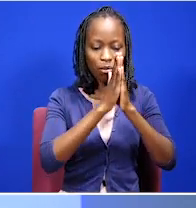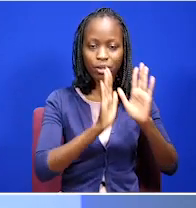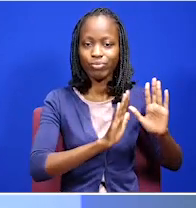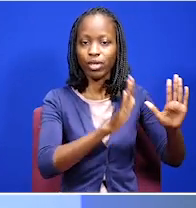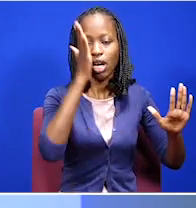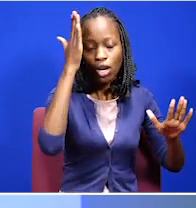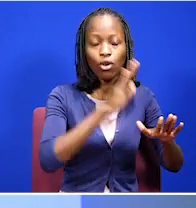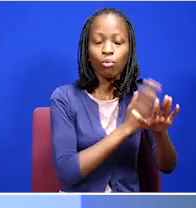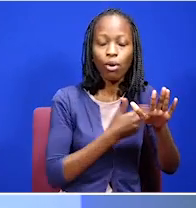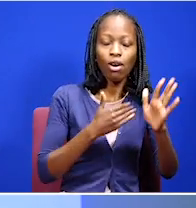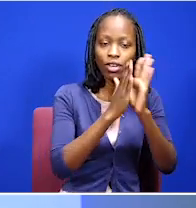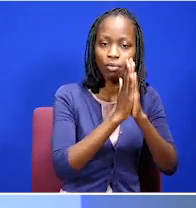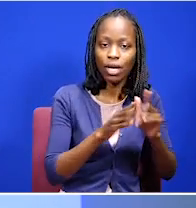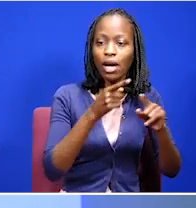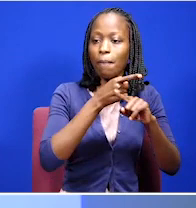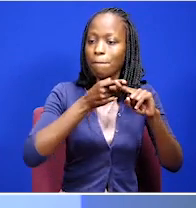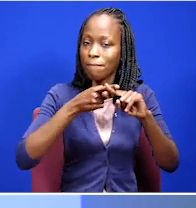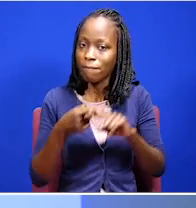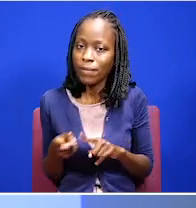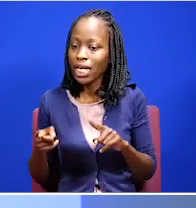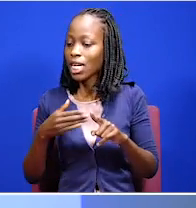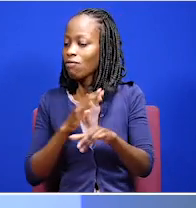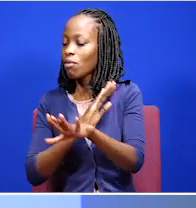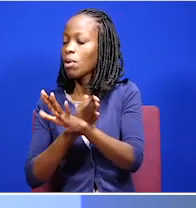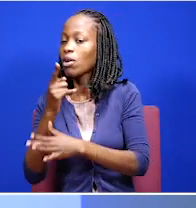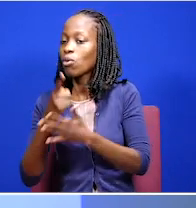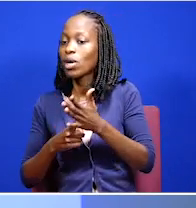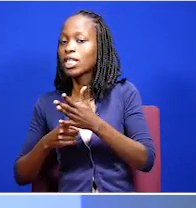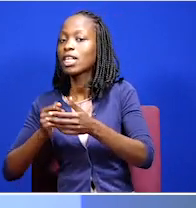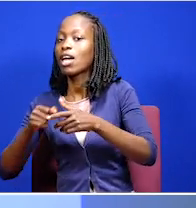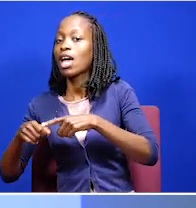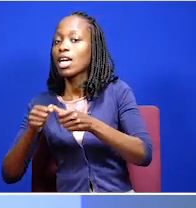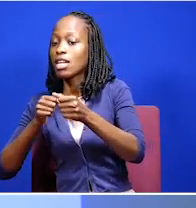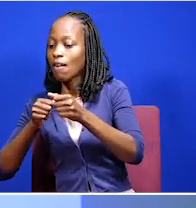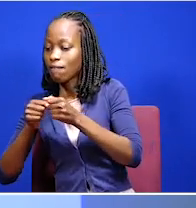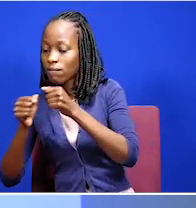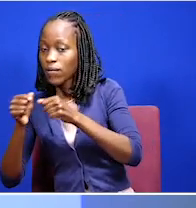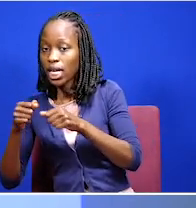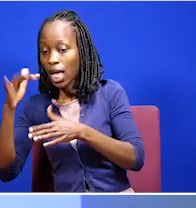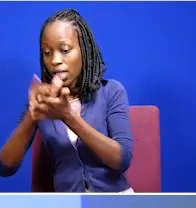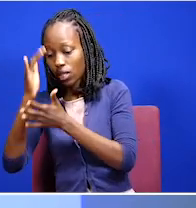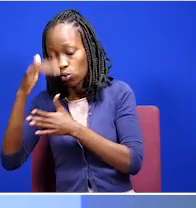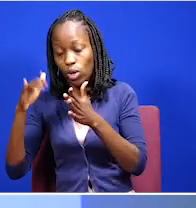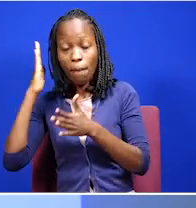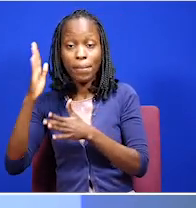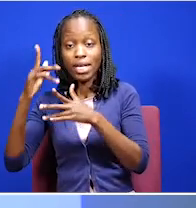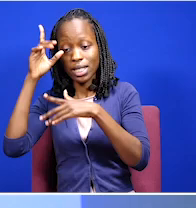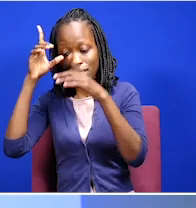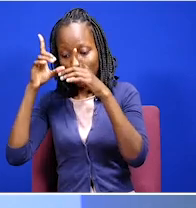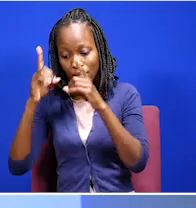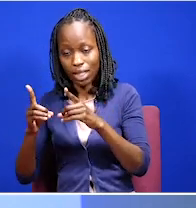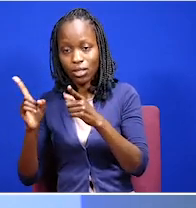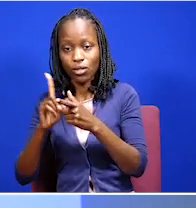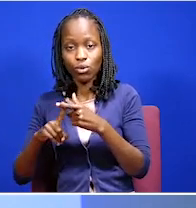that Peter said, prayer aside, I know there is power in prayer, but there is immediate power in what? In